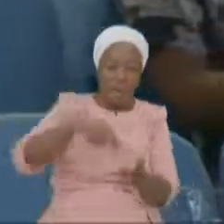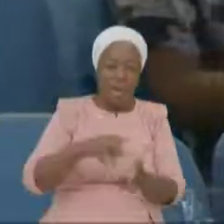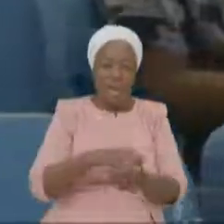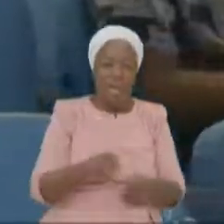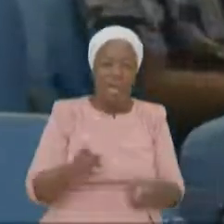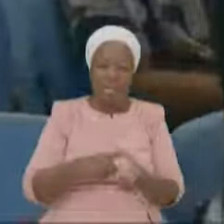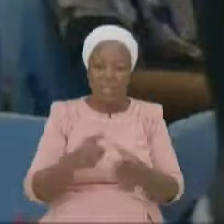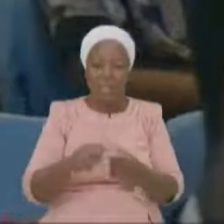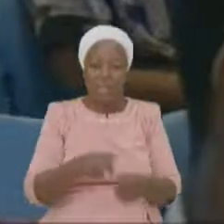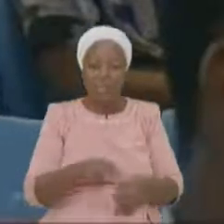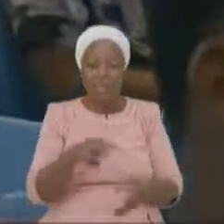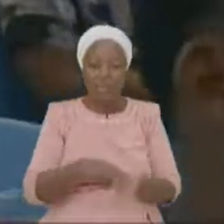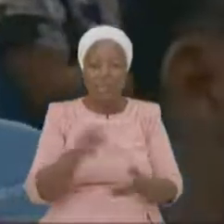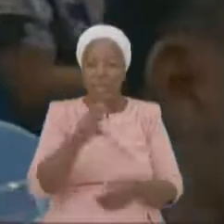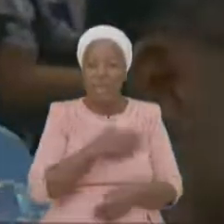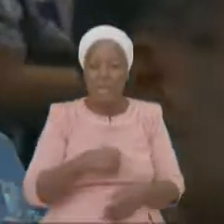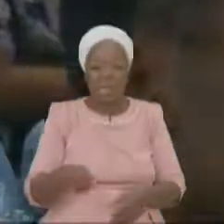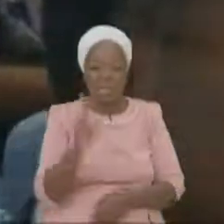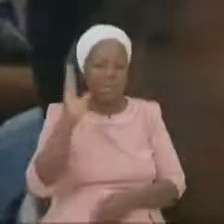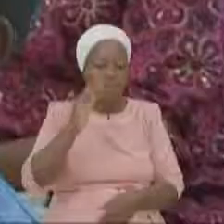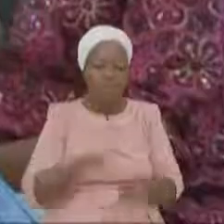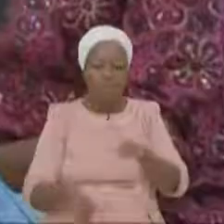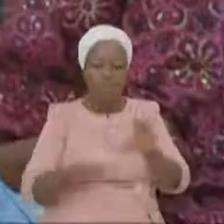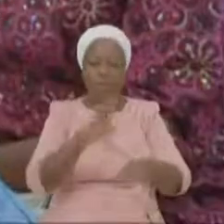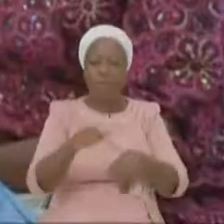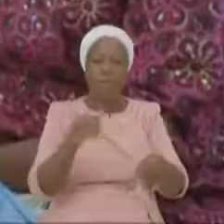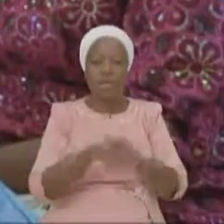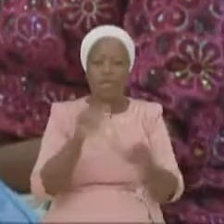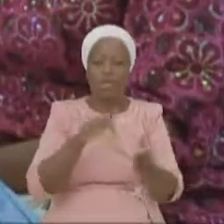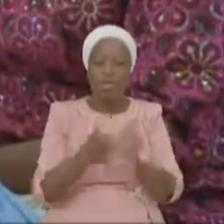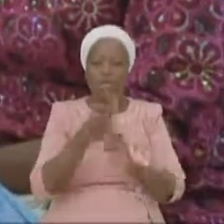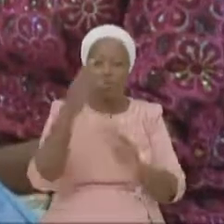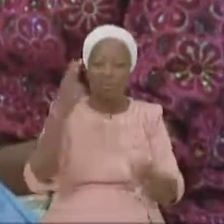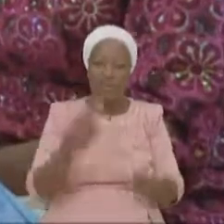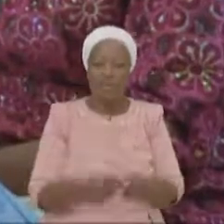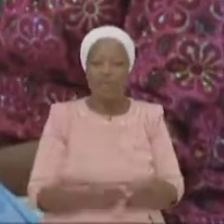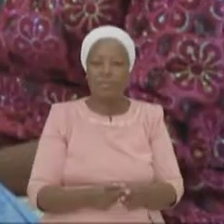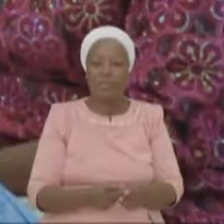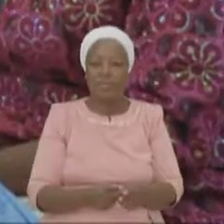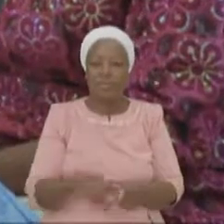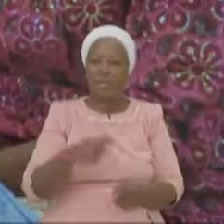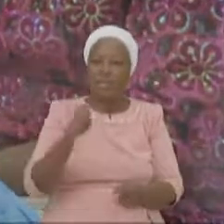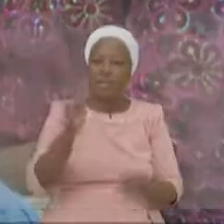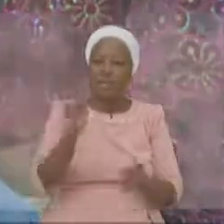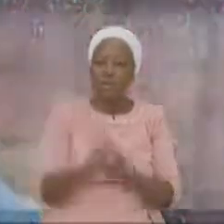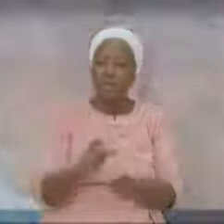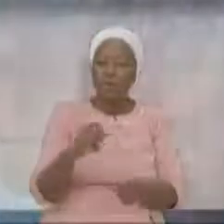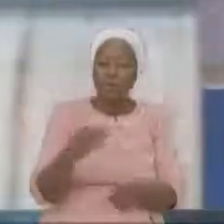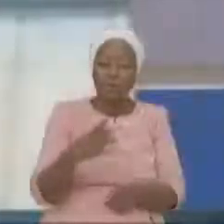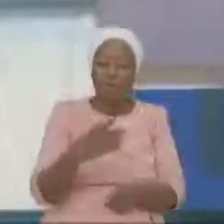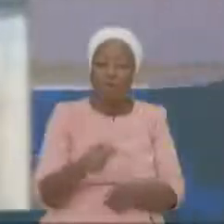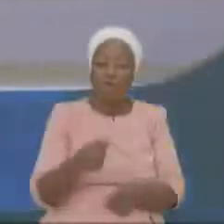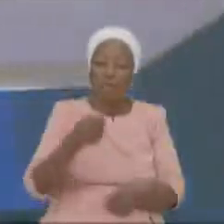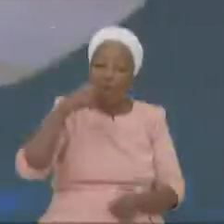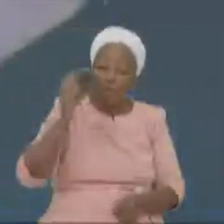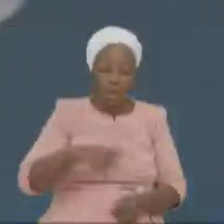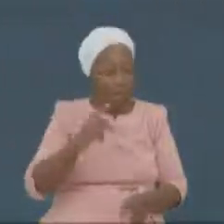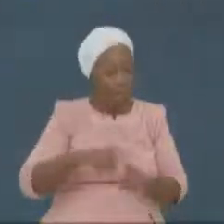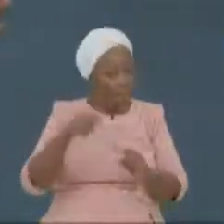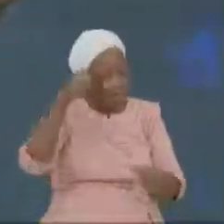up, and they'll walk in Jesus' name. The word of a decree. But